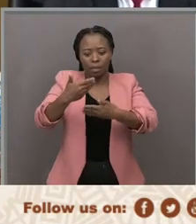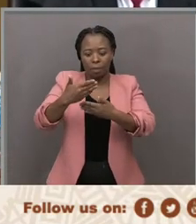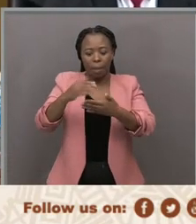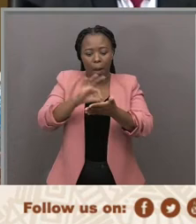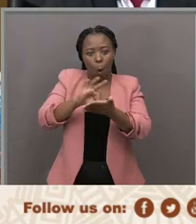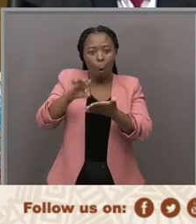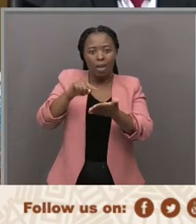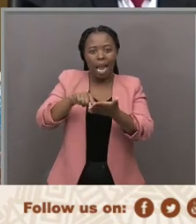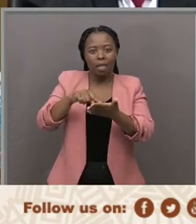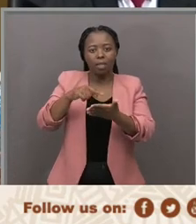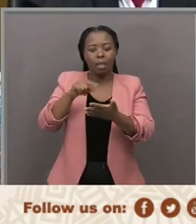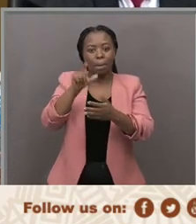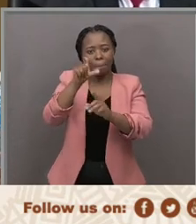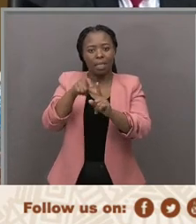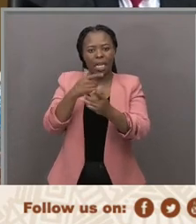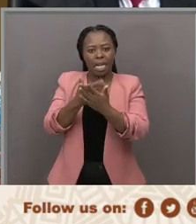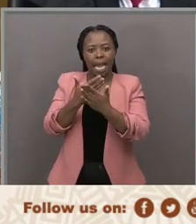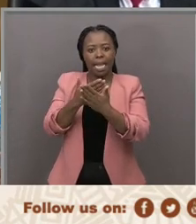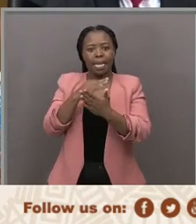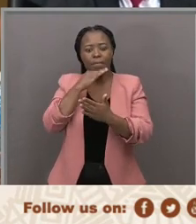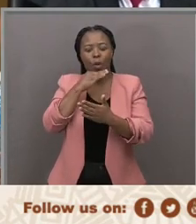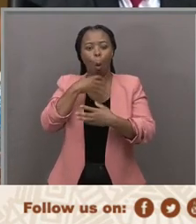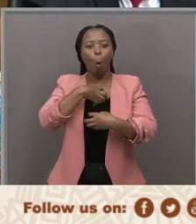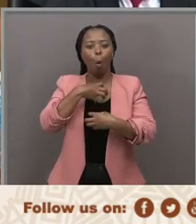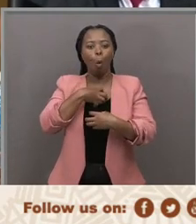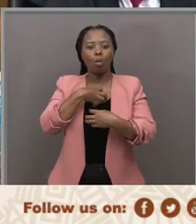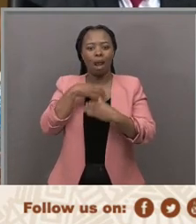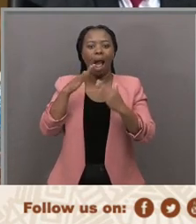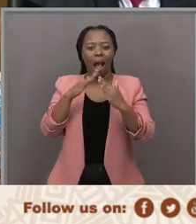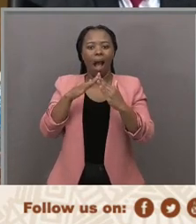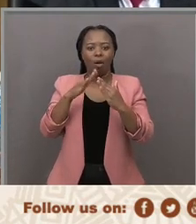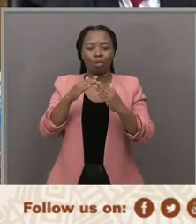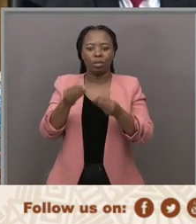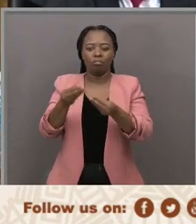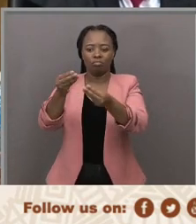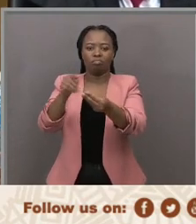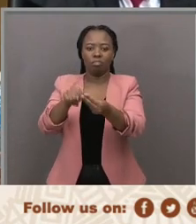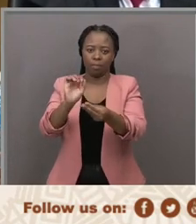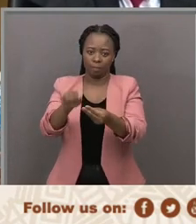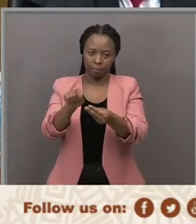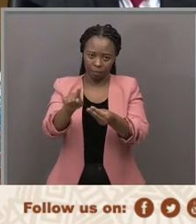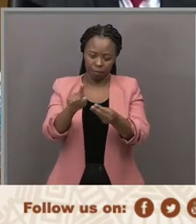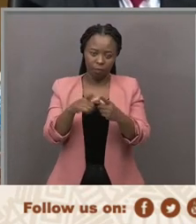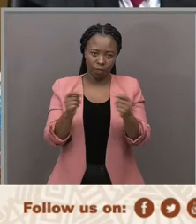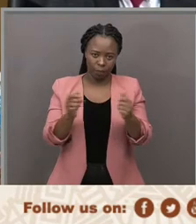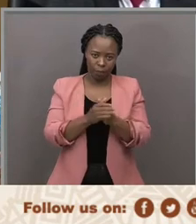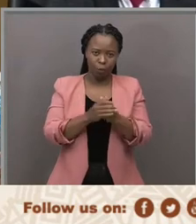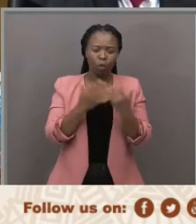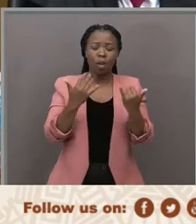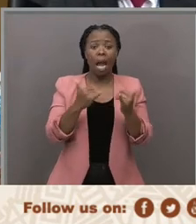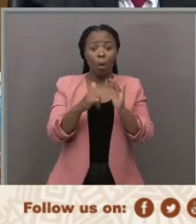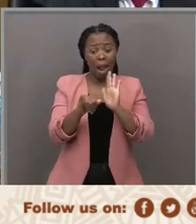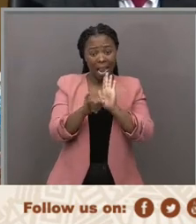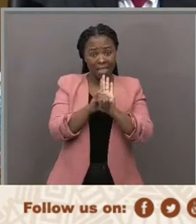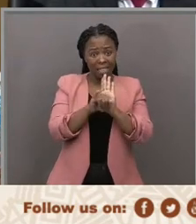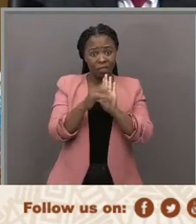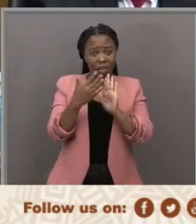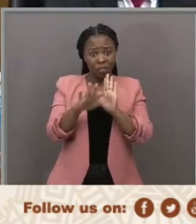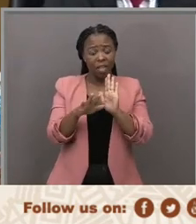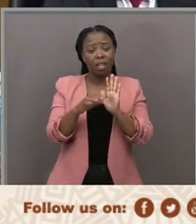to the revival of urban renewal projects in our province, which we have identified. There are four.